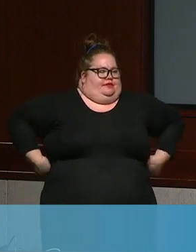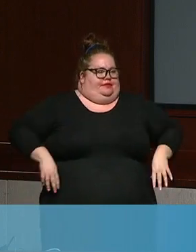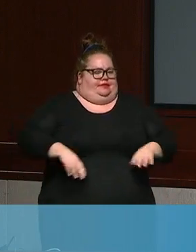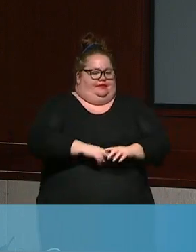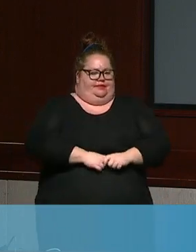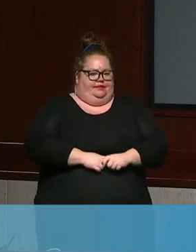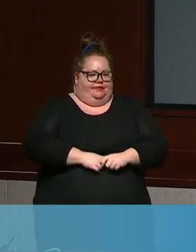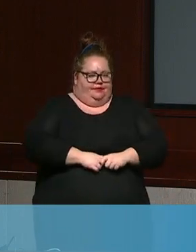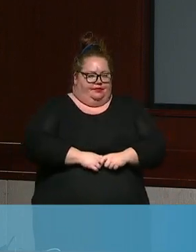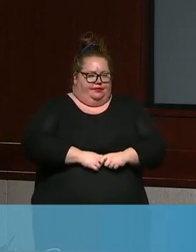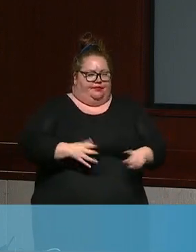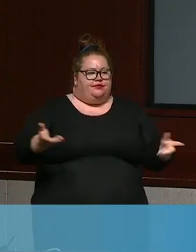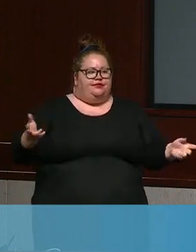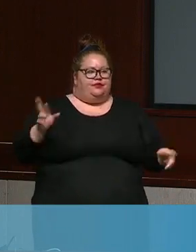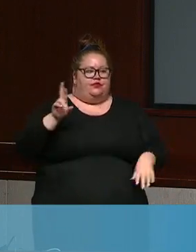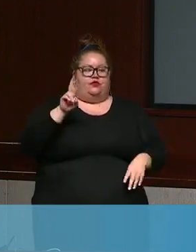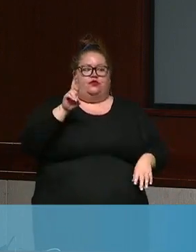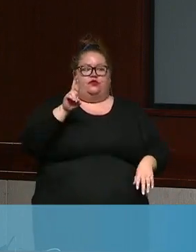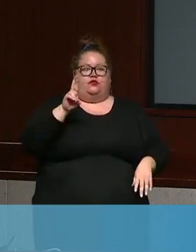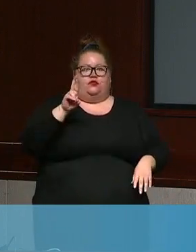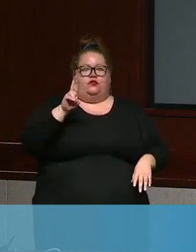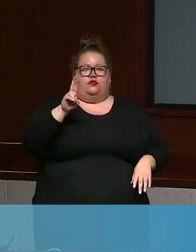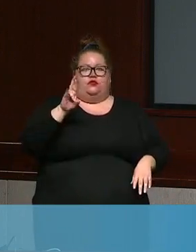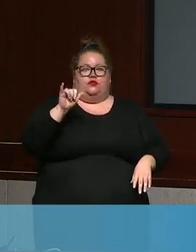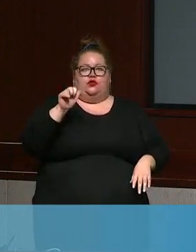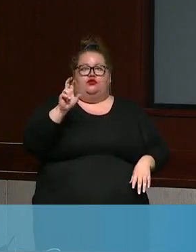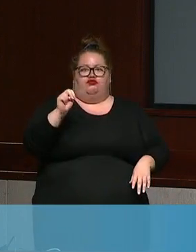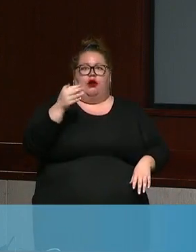Bob, I think Ryan's going to respond to your question.